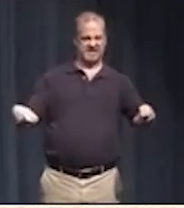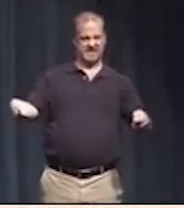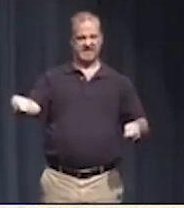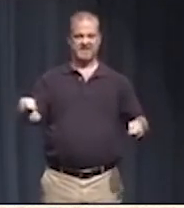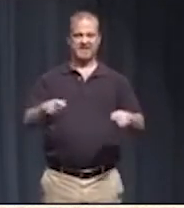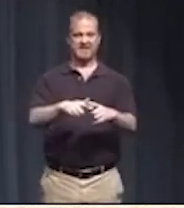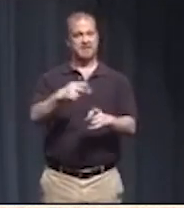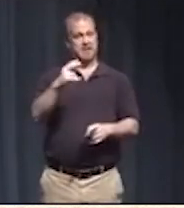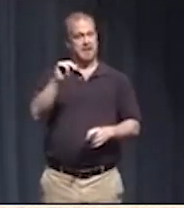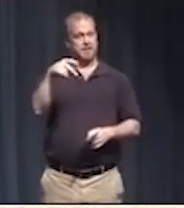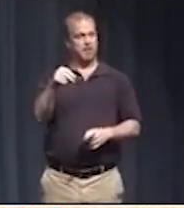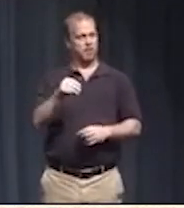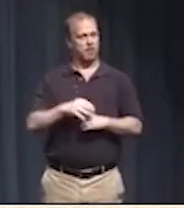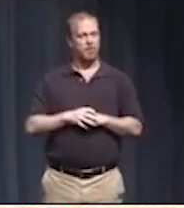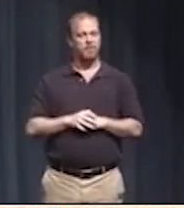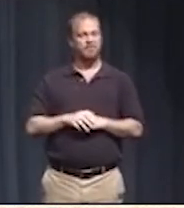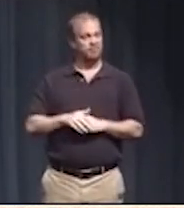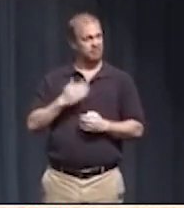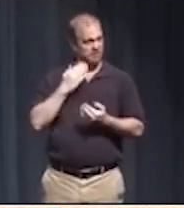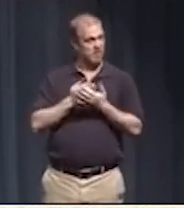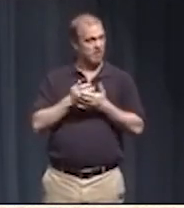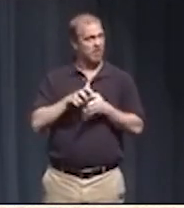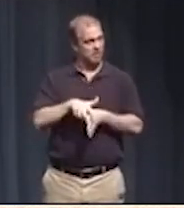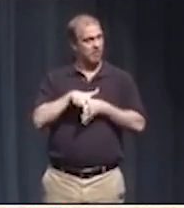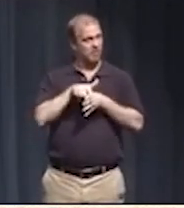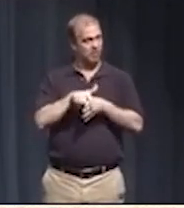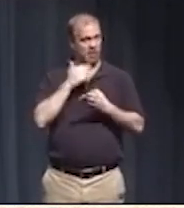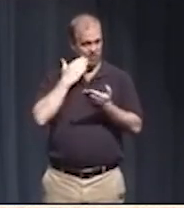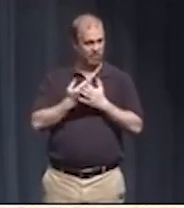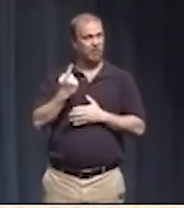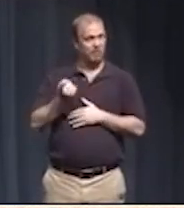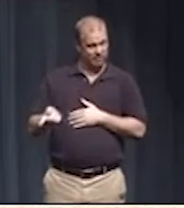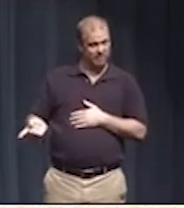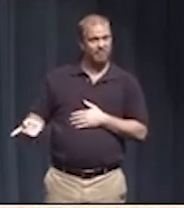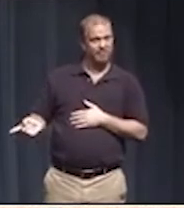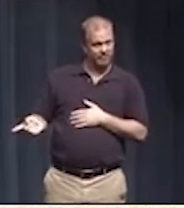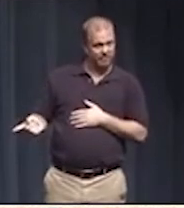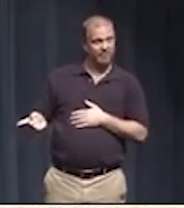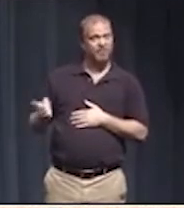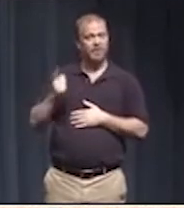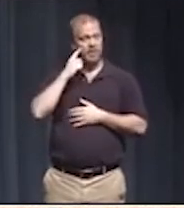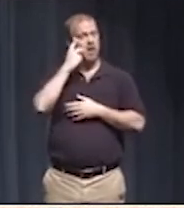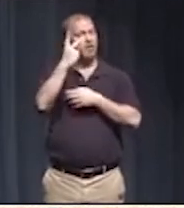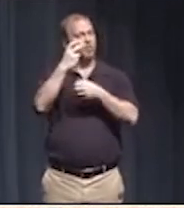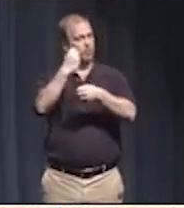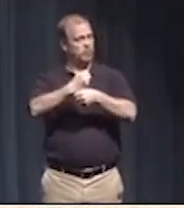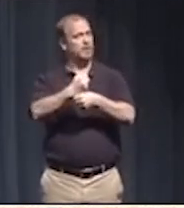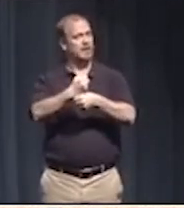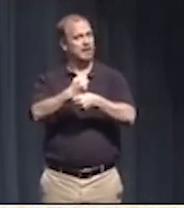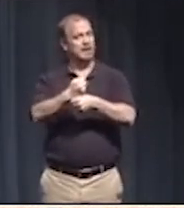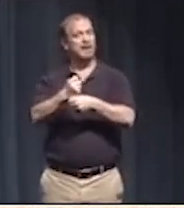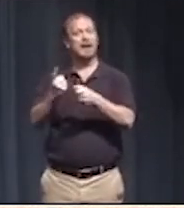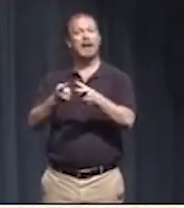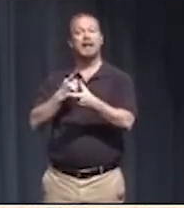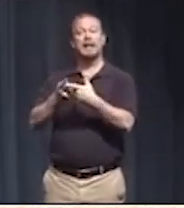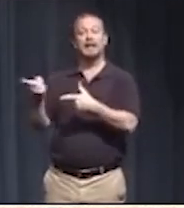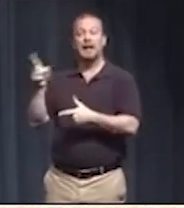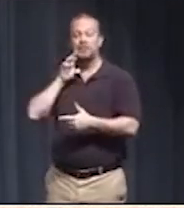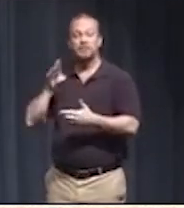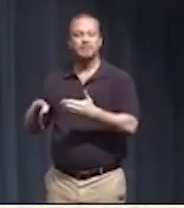He's a good rider. He's actually a real good rider. He was in hippotherapy for about 2 years, and they actually kicked him